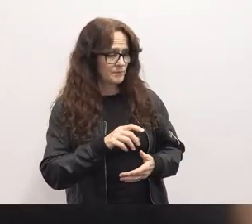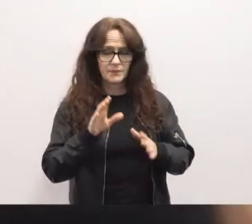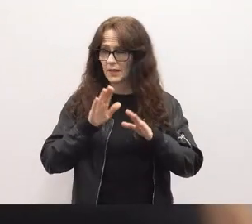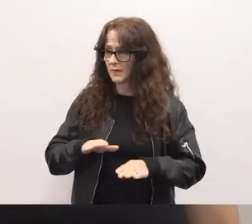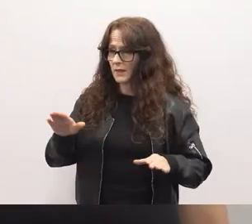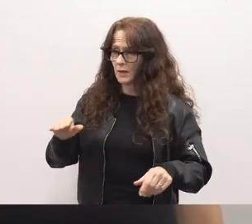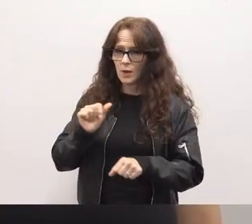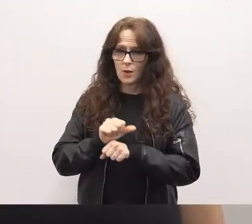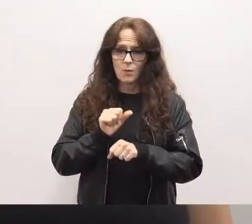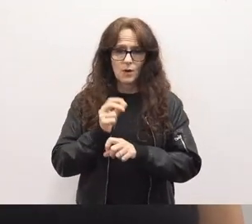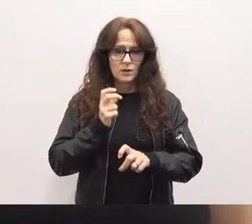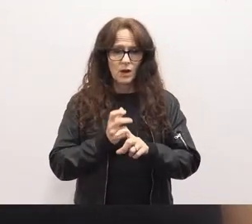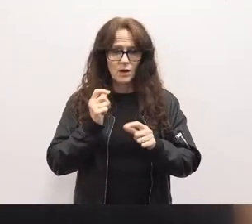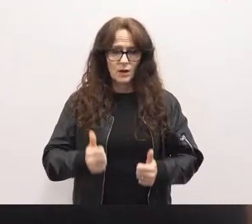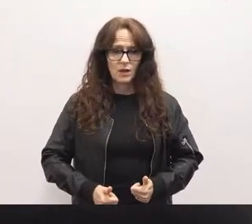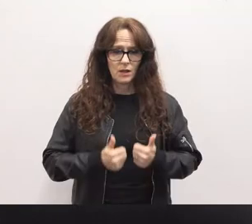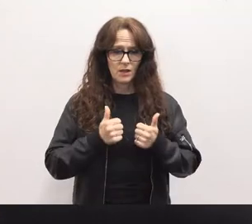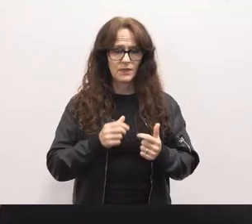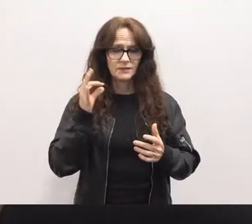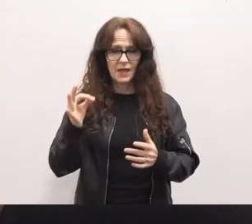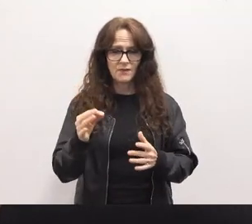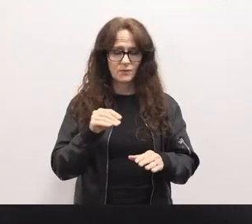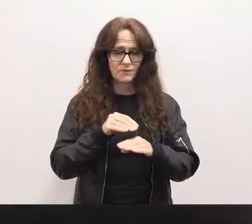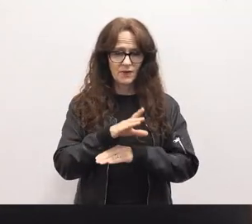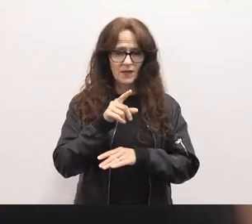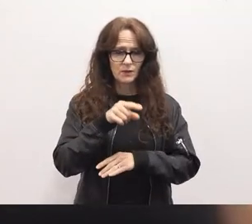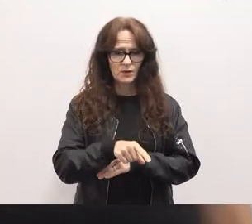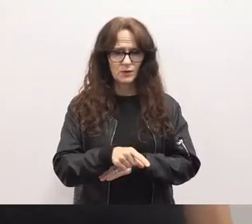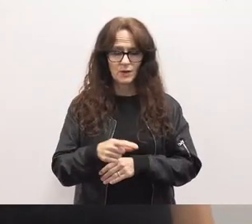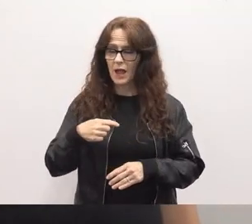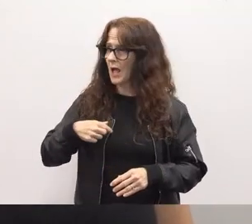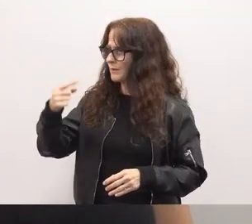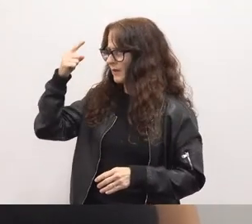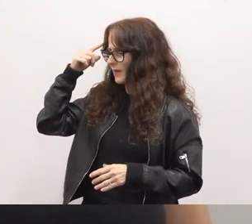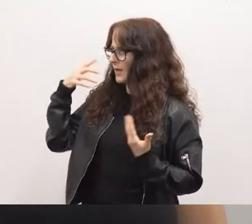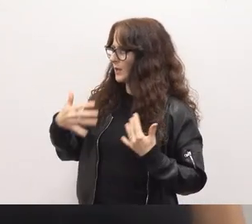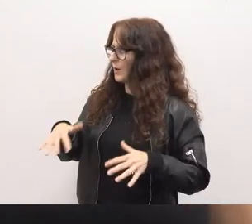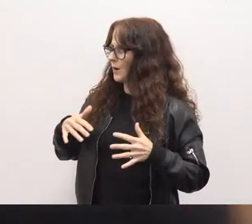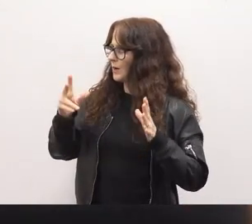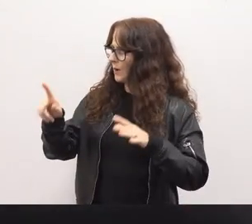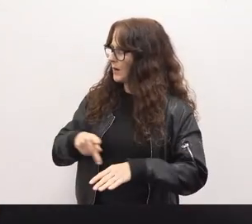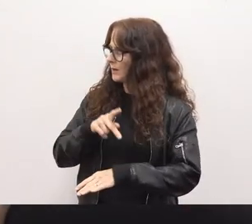child worked hard all her life and this effort will affect her. And I was thinking, wow, this is a great